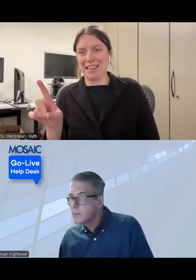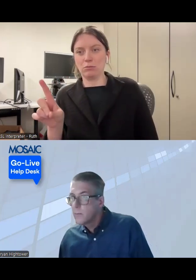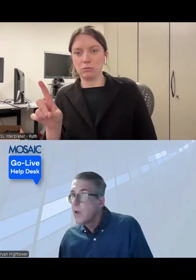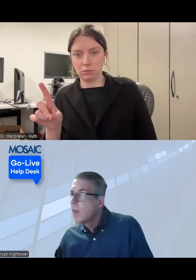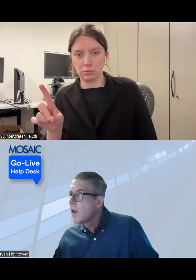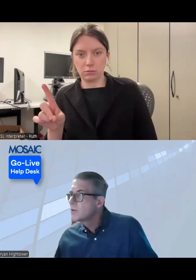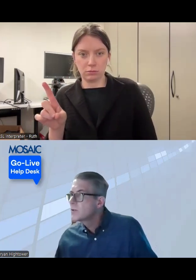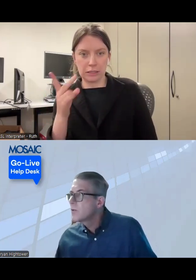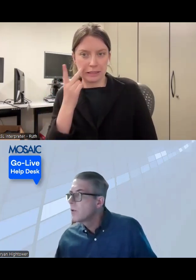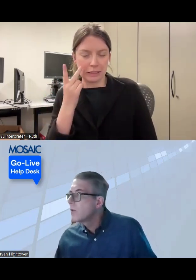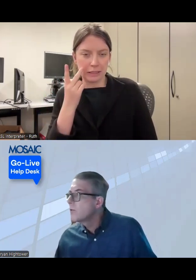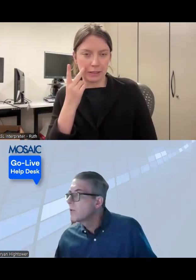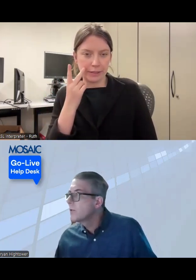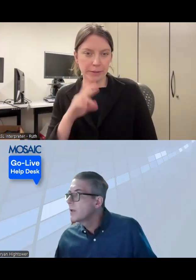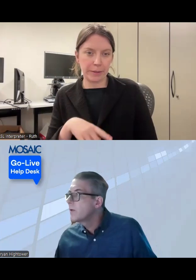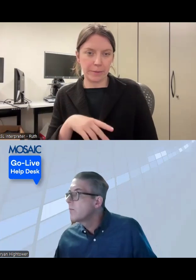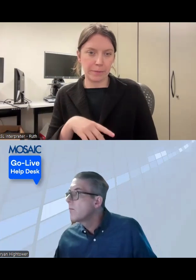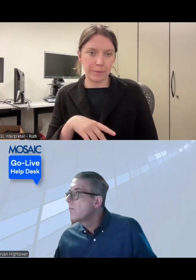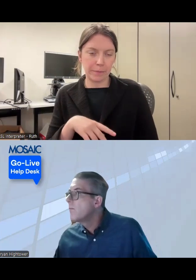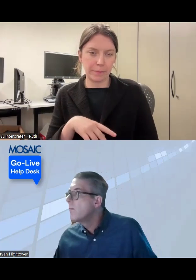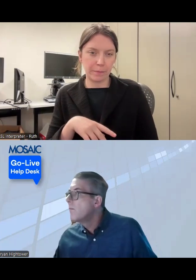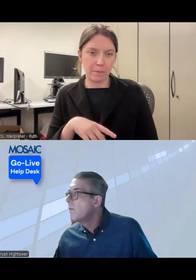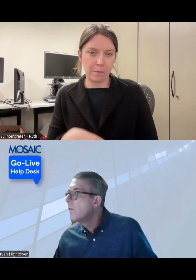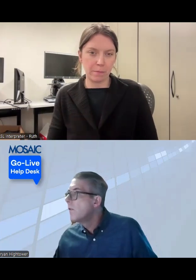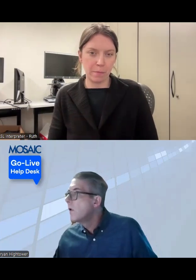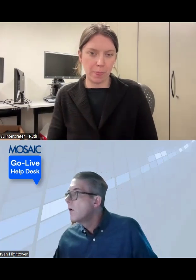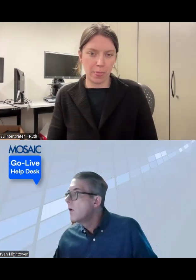I can scroll over a little bit.